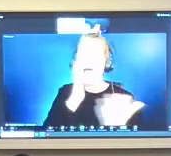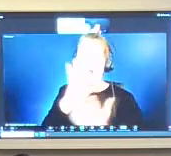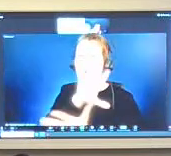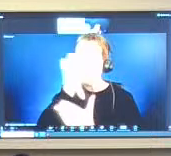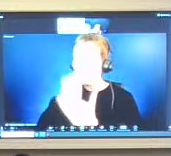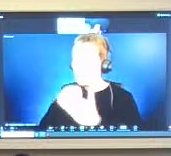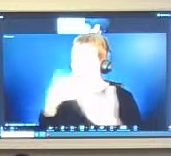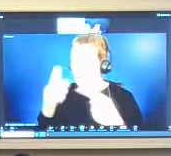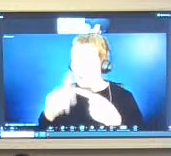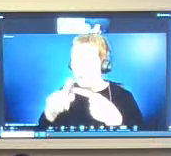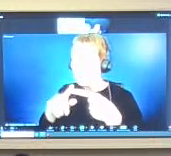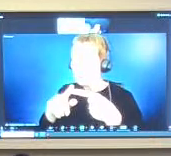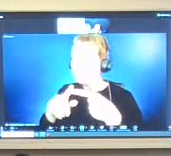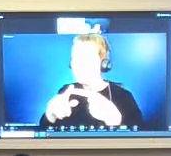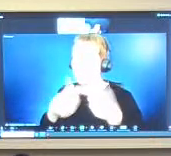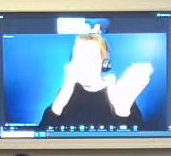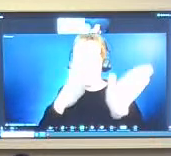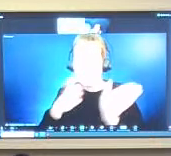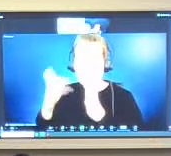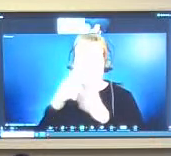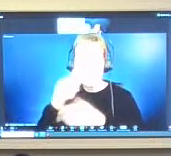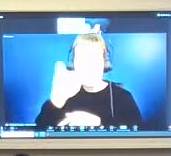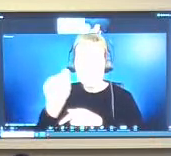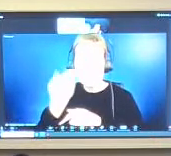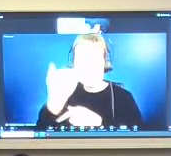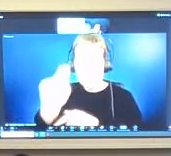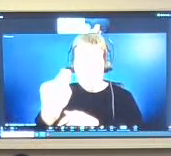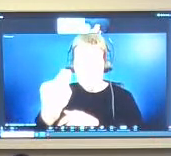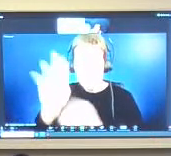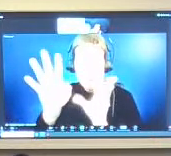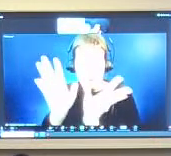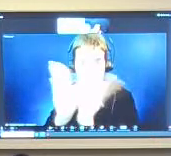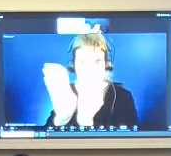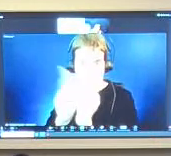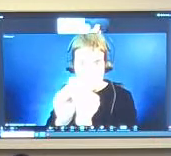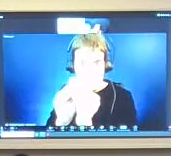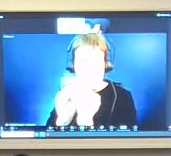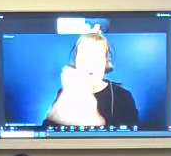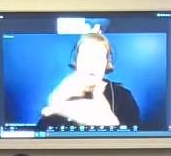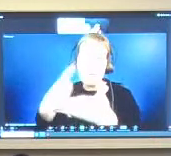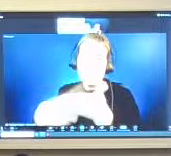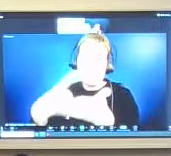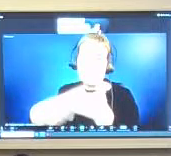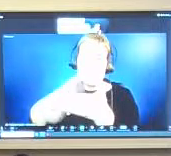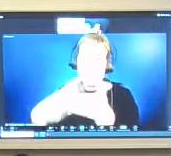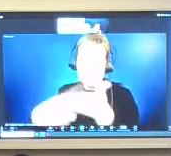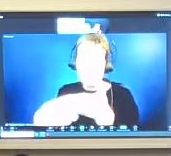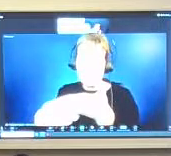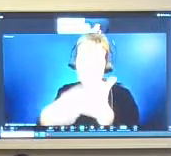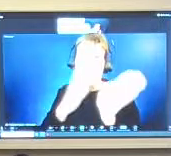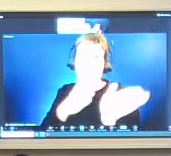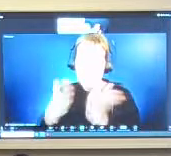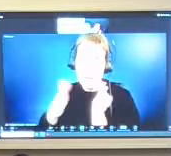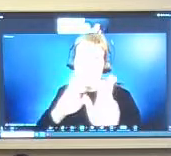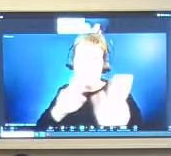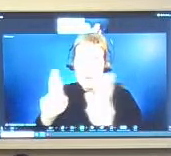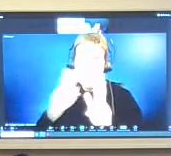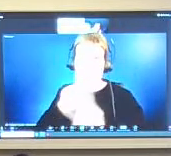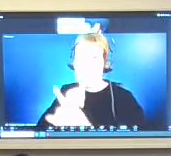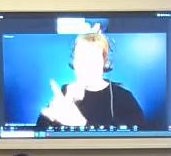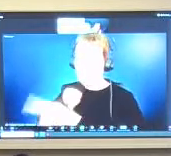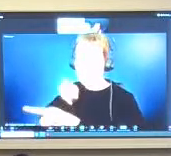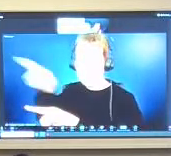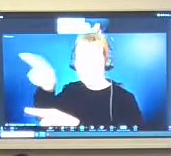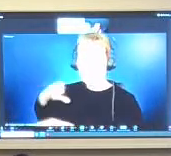prep presentation to give to council, and we'll be able to schedule that for February or March. In February, we're gonna have Gary